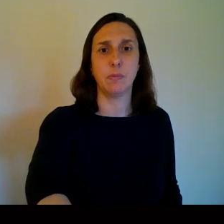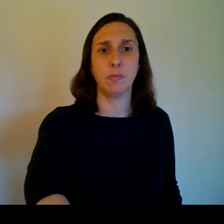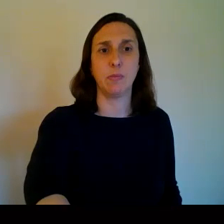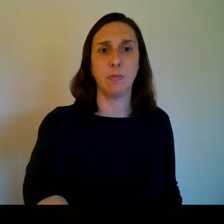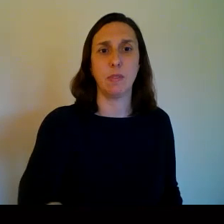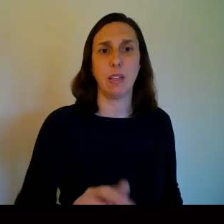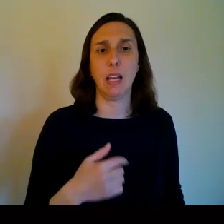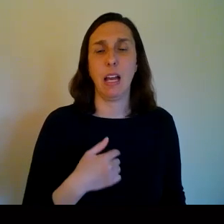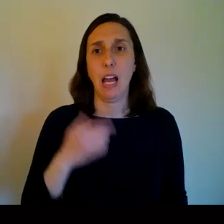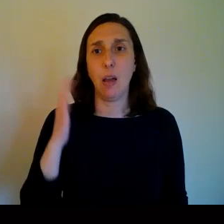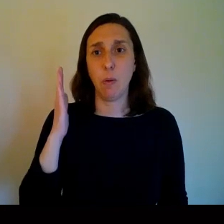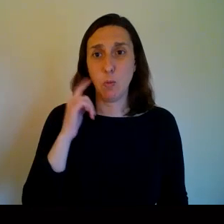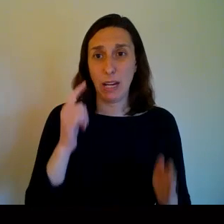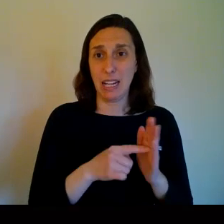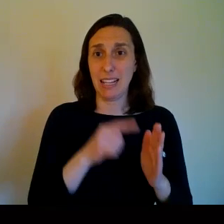linear.